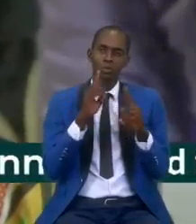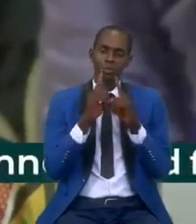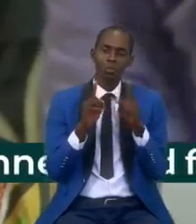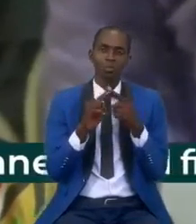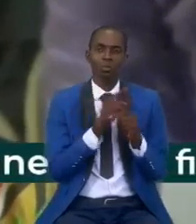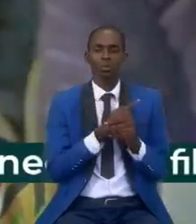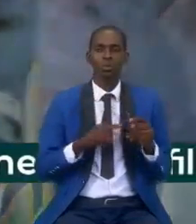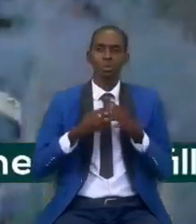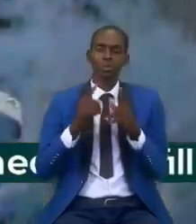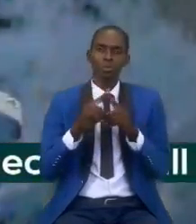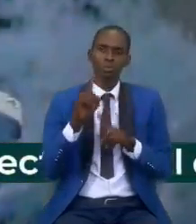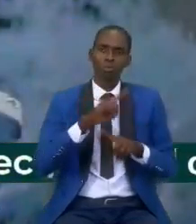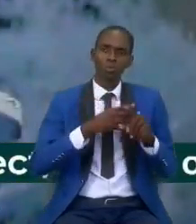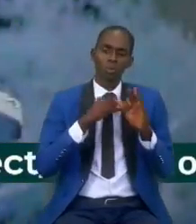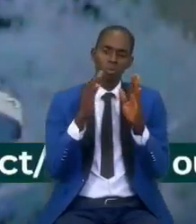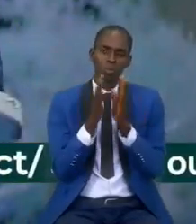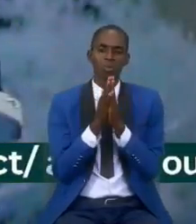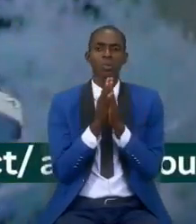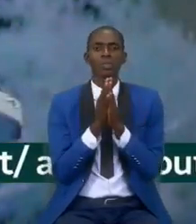At my left hand side,